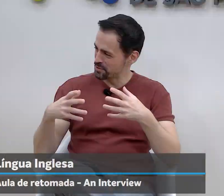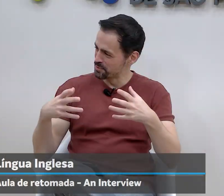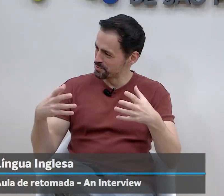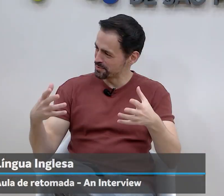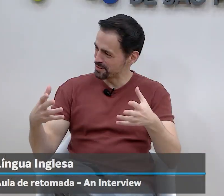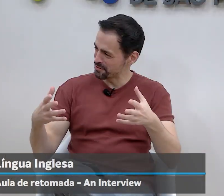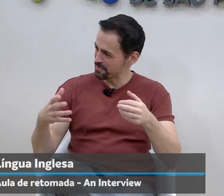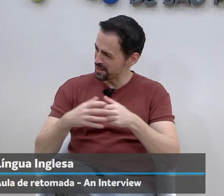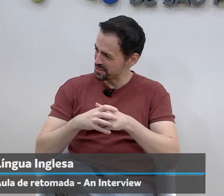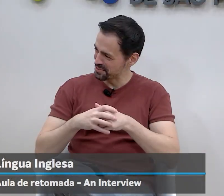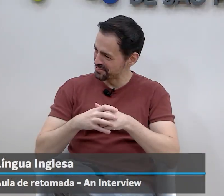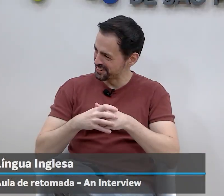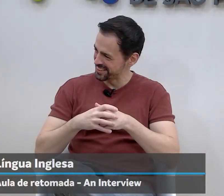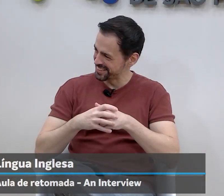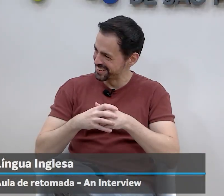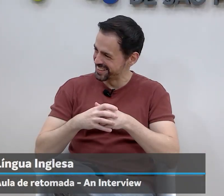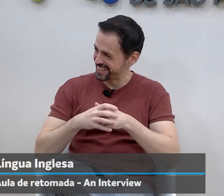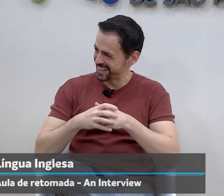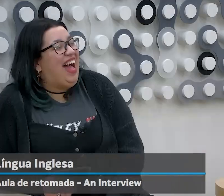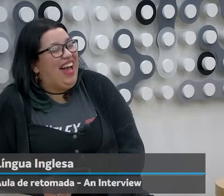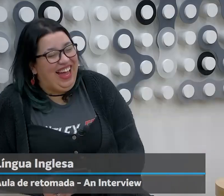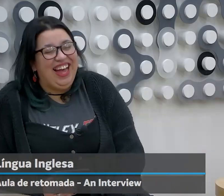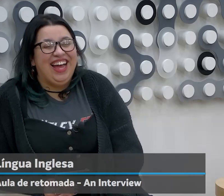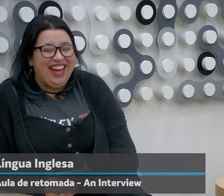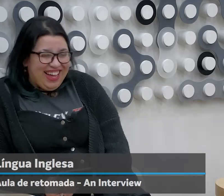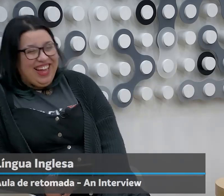get new information from you.